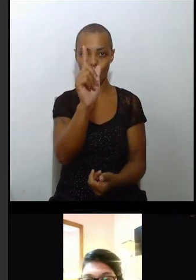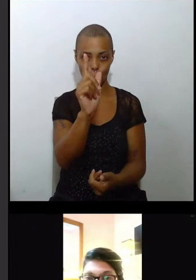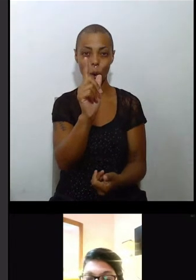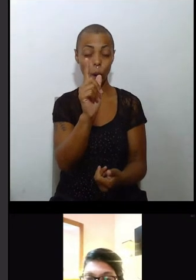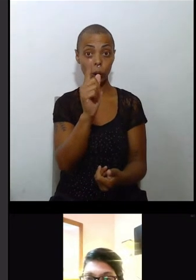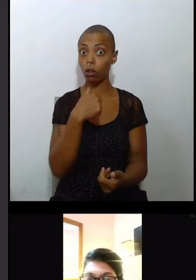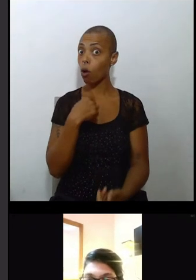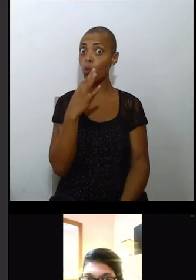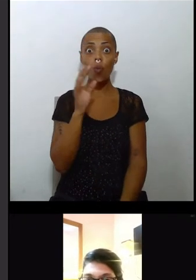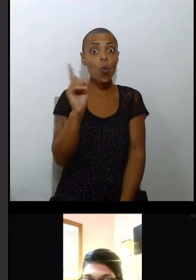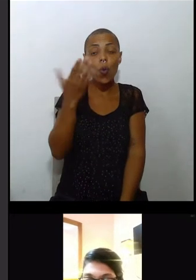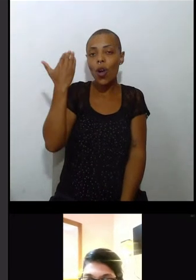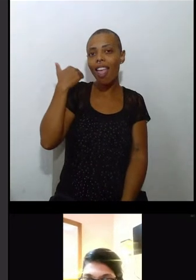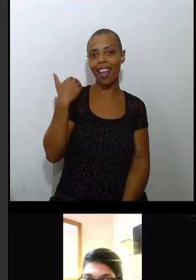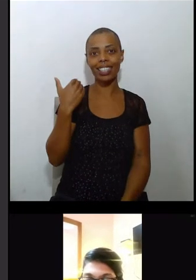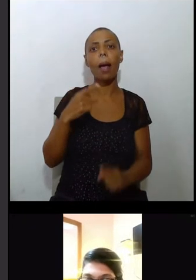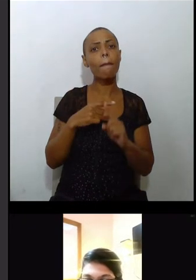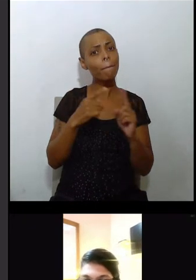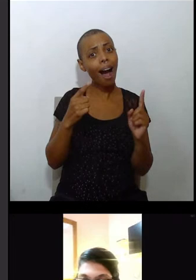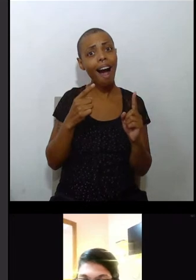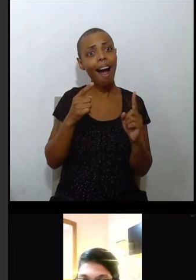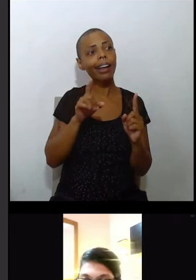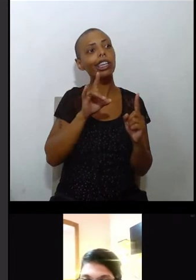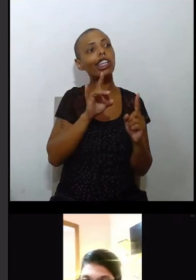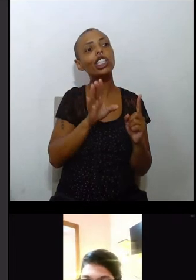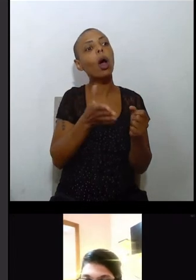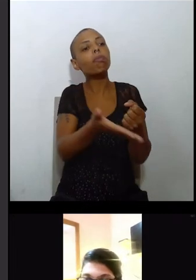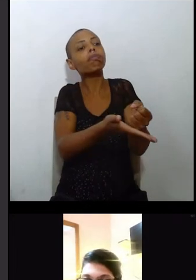Arts uh we can move to the slides